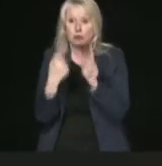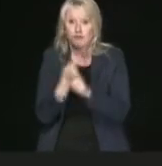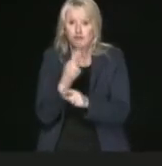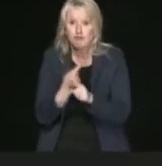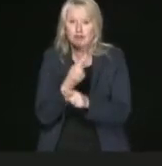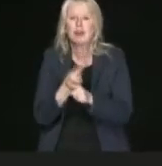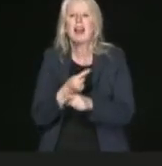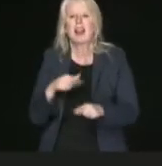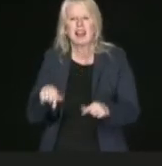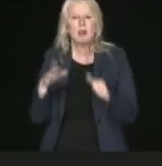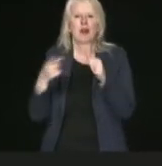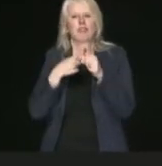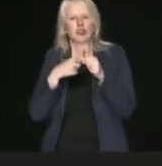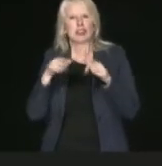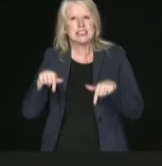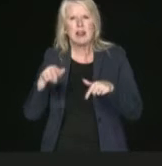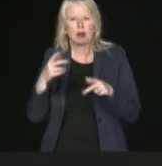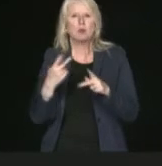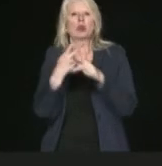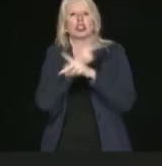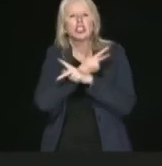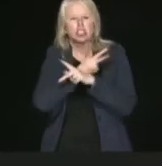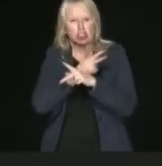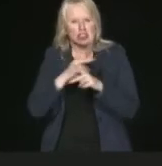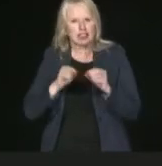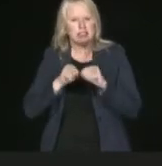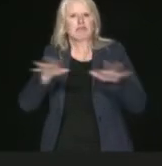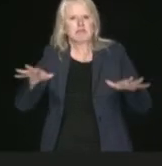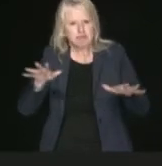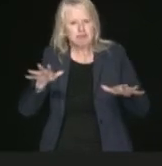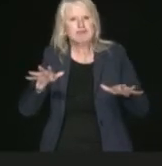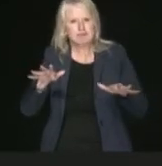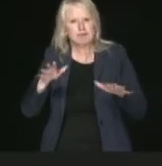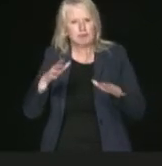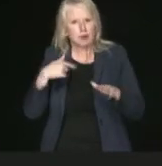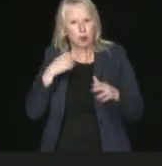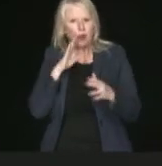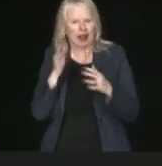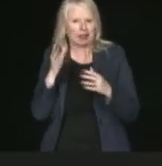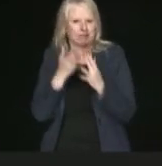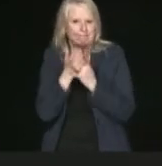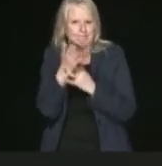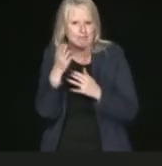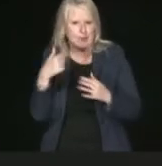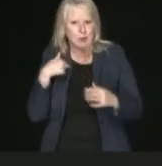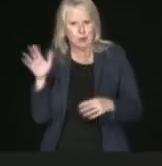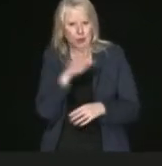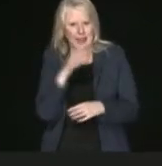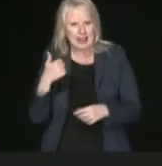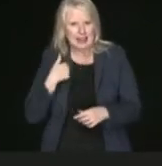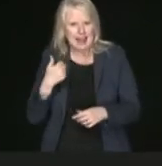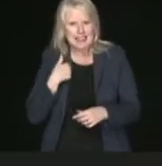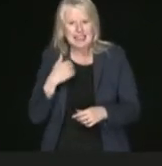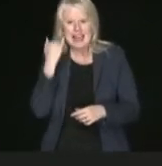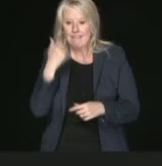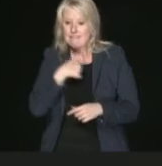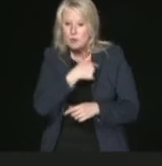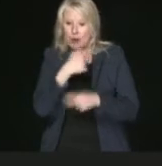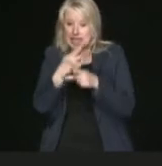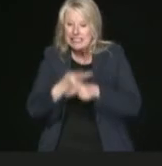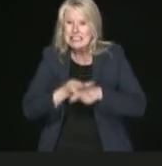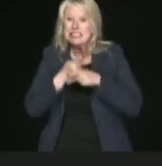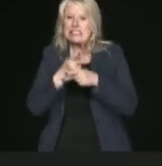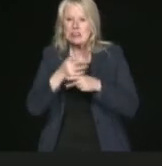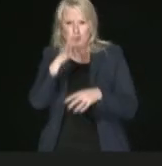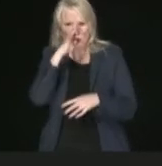and worst phase that we go through as a country in terms of COVID-19. If we keep these measures,